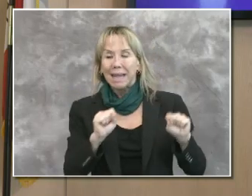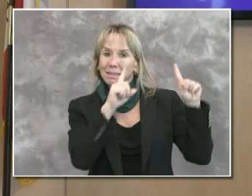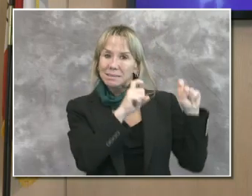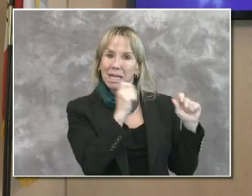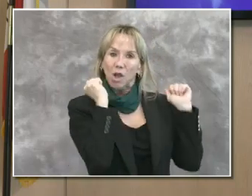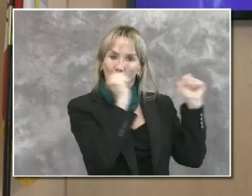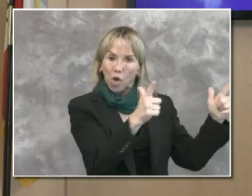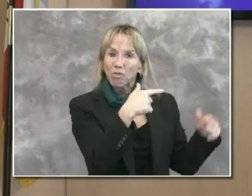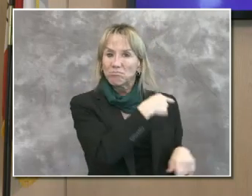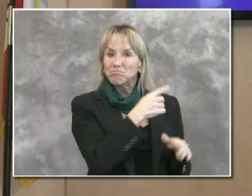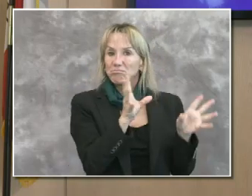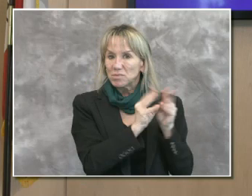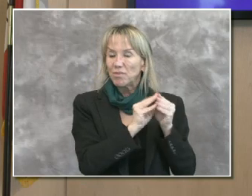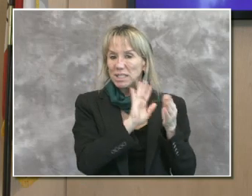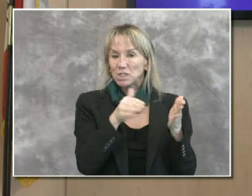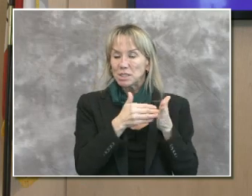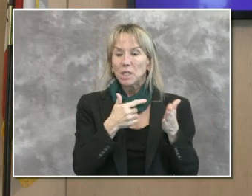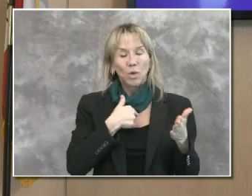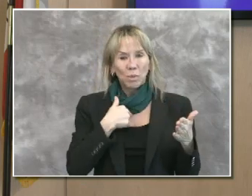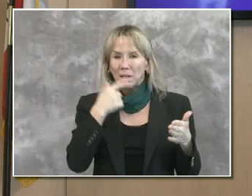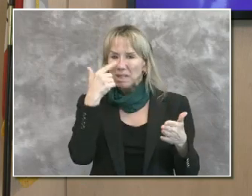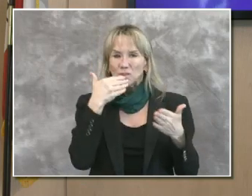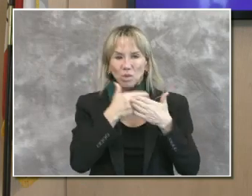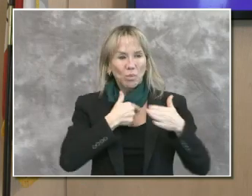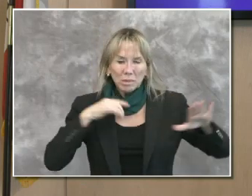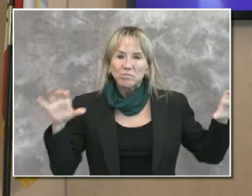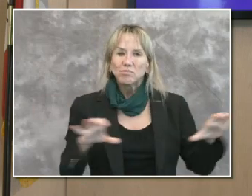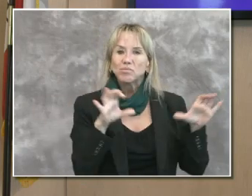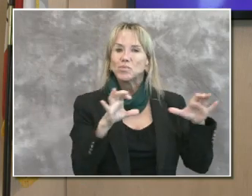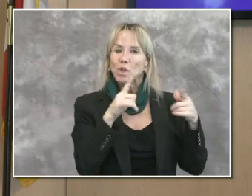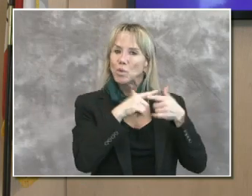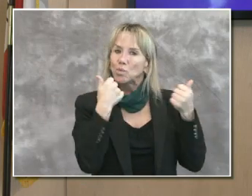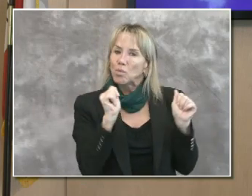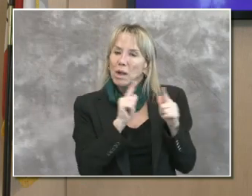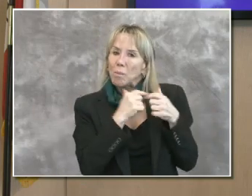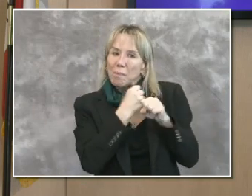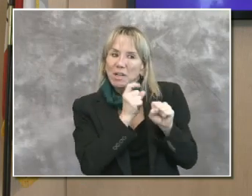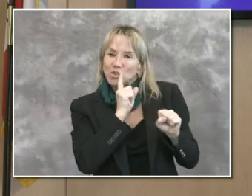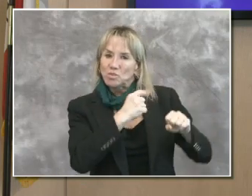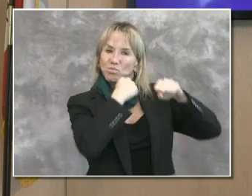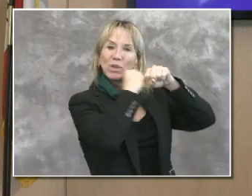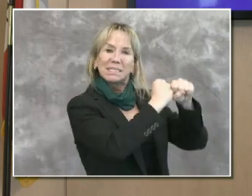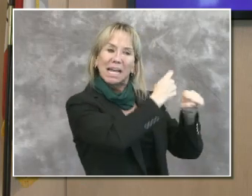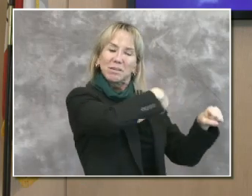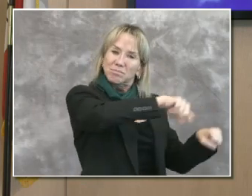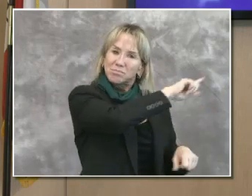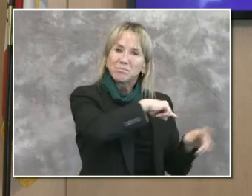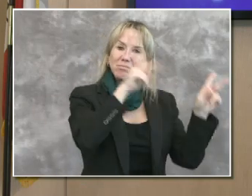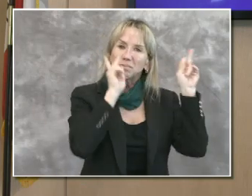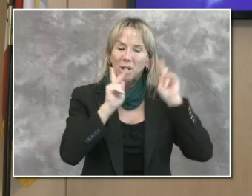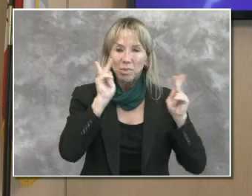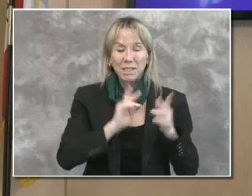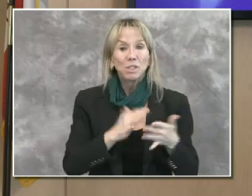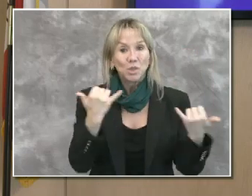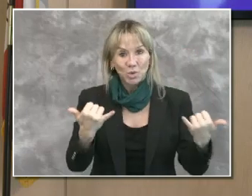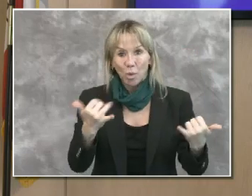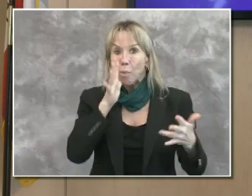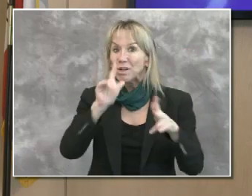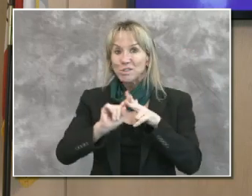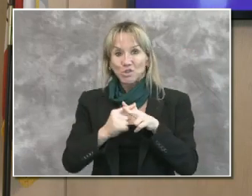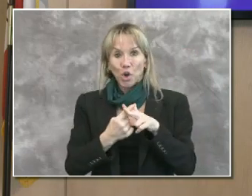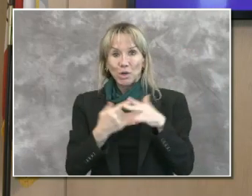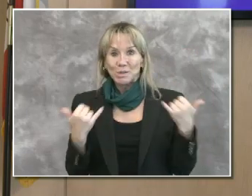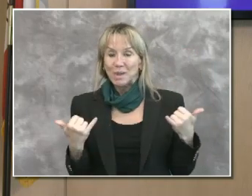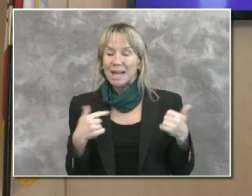we think it is proactive, and we think it is an additional step we can take to try and protect these populations. They're starting today. The hope